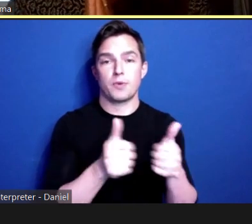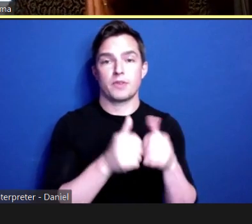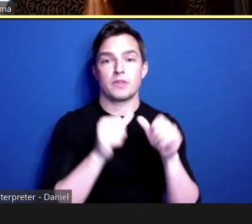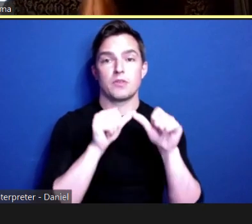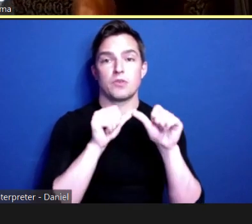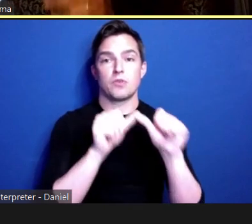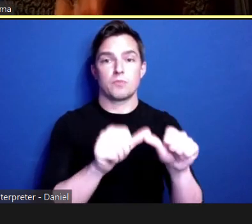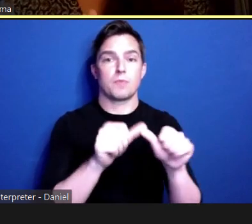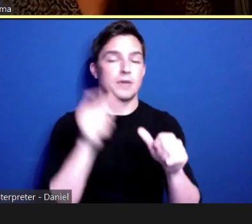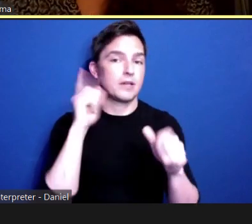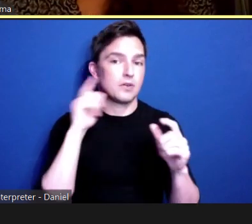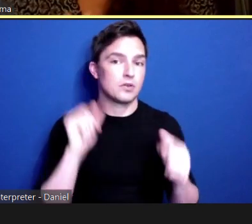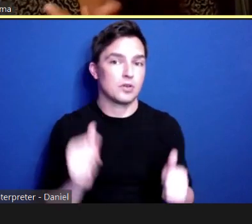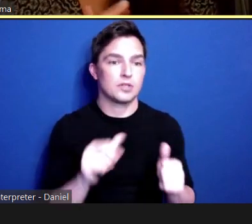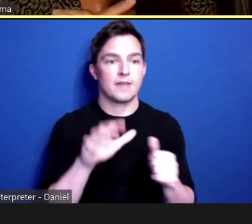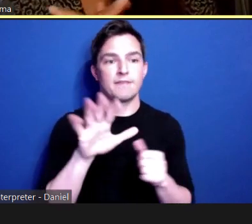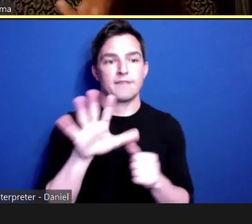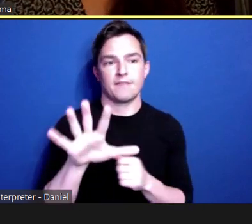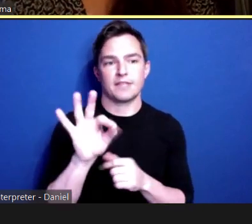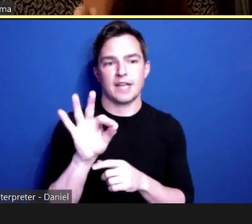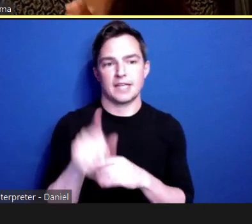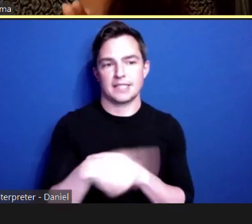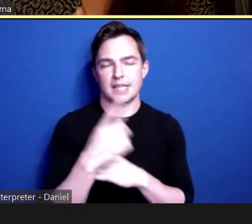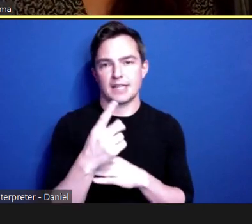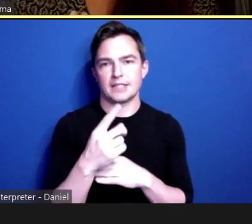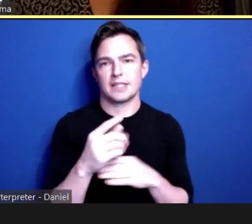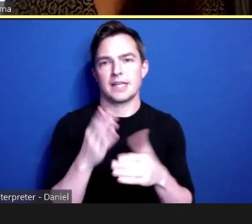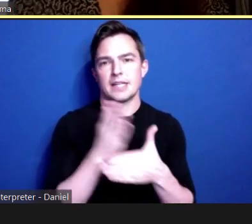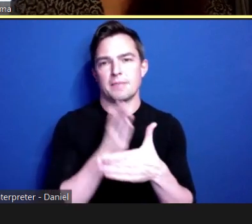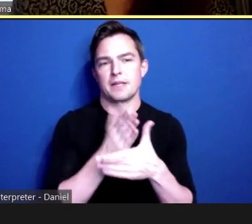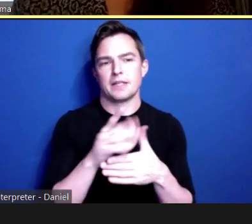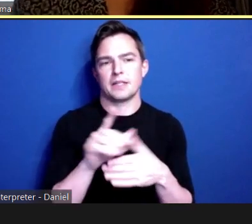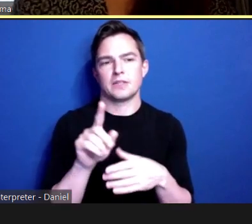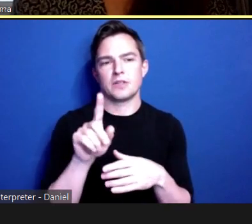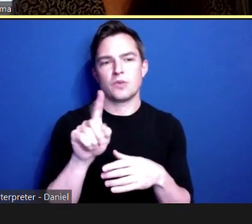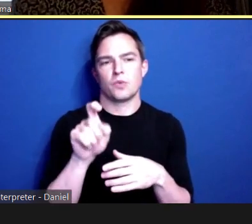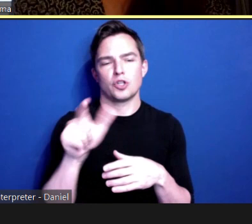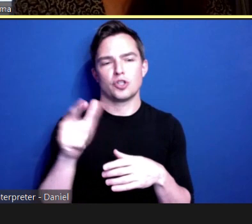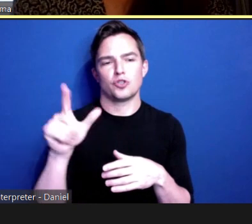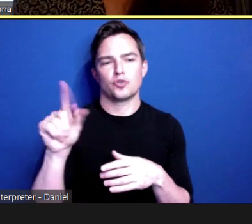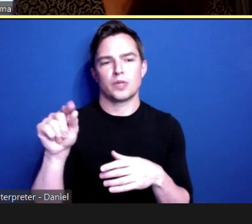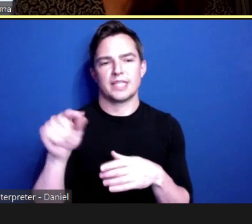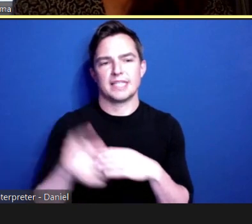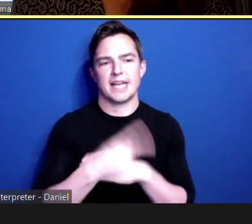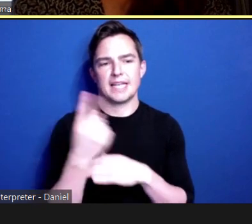is 159 days, and the median is 120 days.